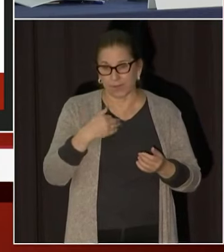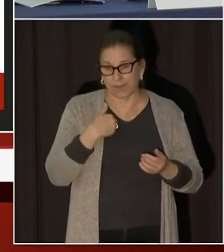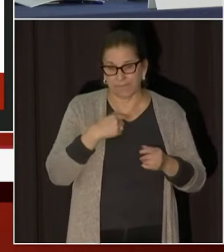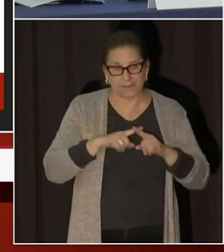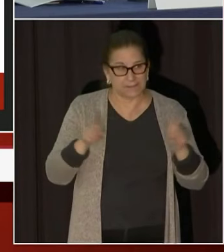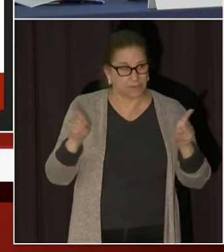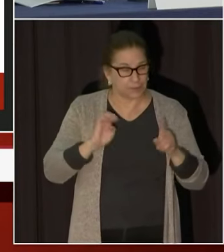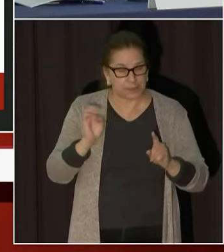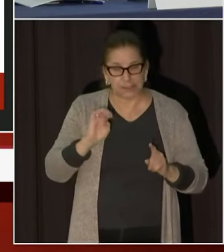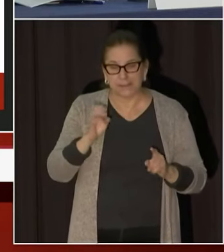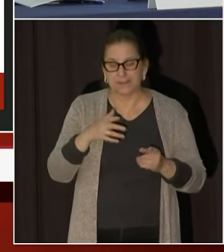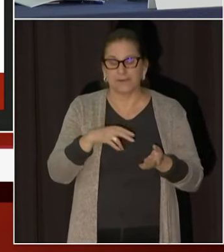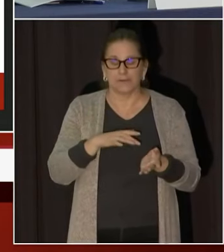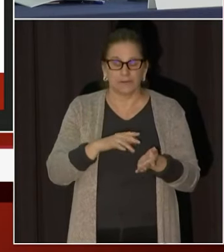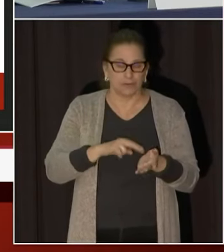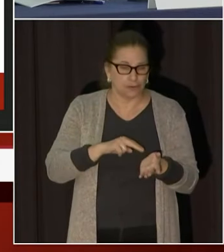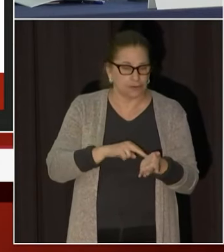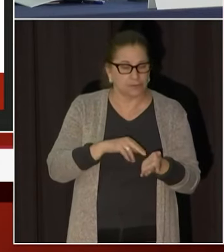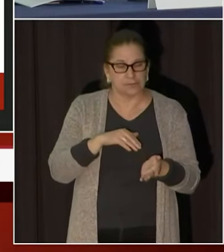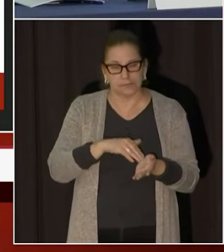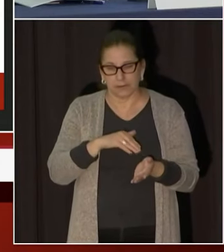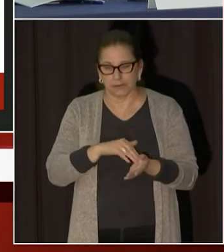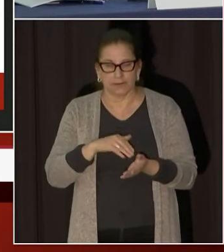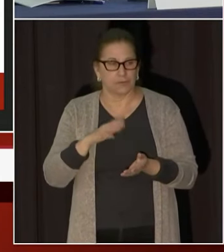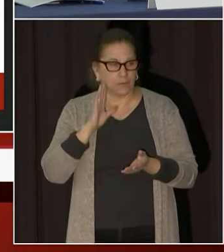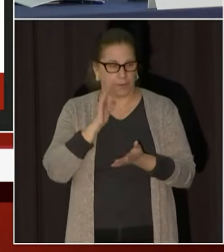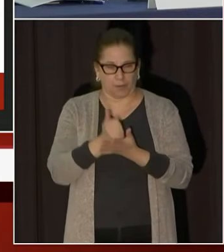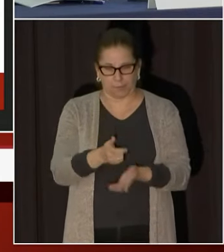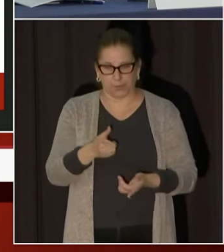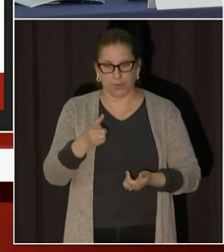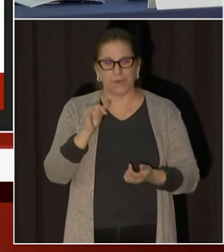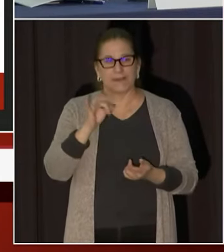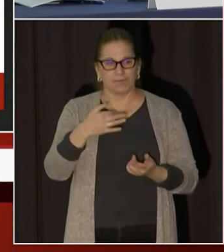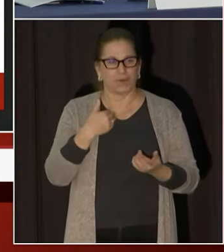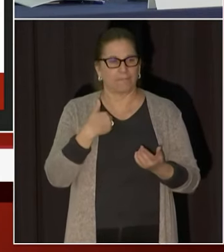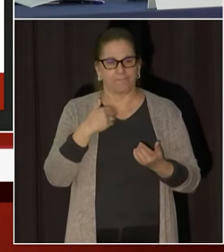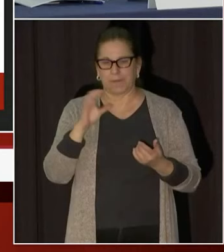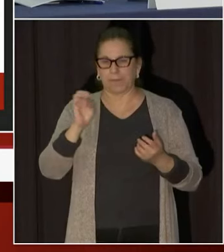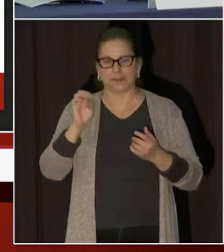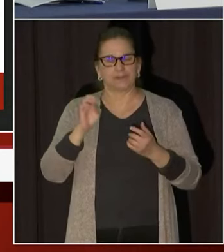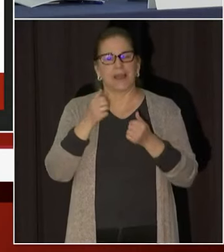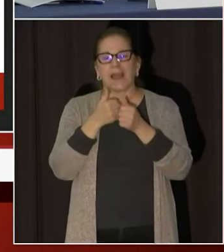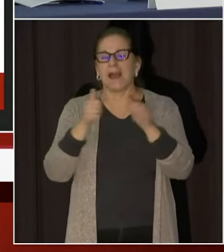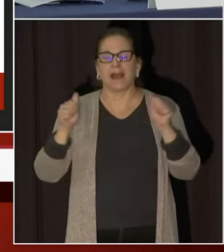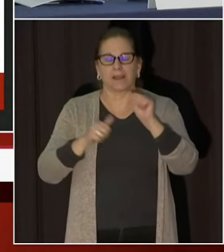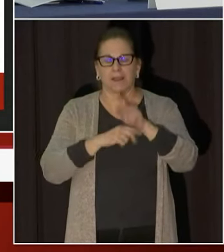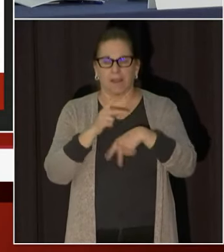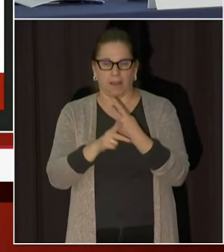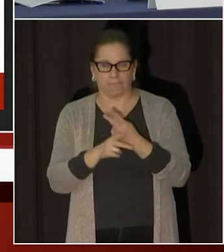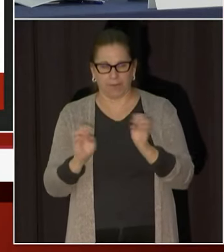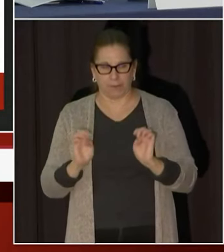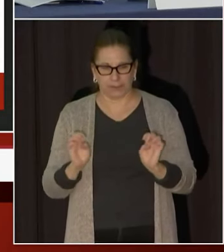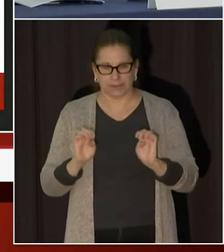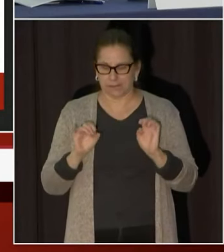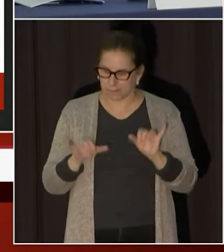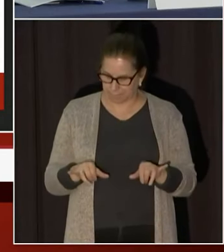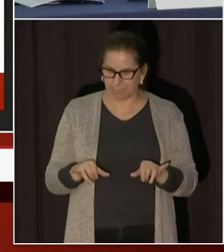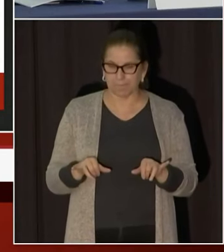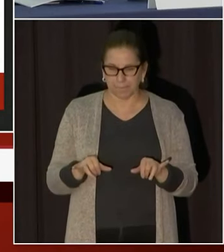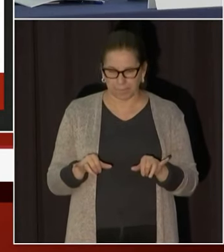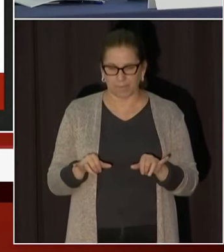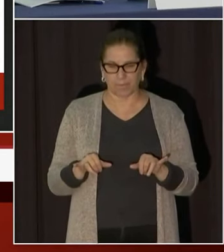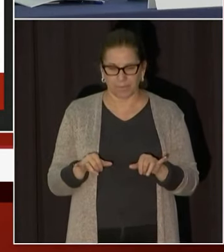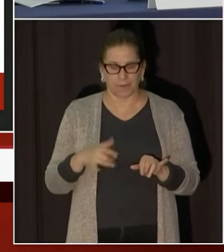of people who are having a medical emergency. We want to make sure that all of our residents understand the signs and symptoms of heart attacks